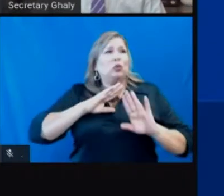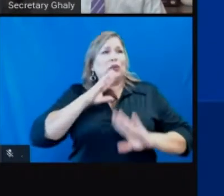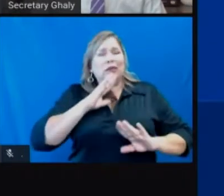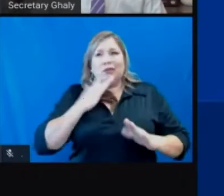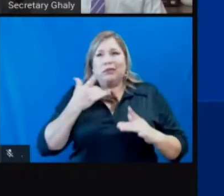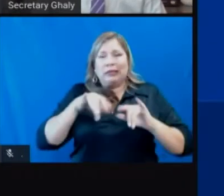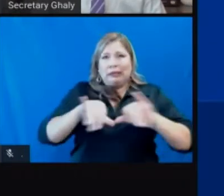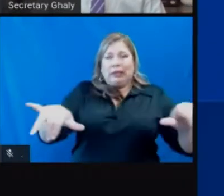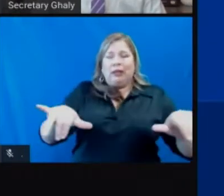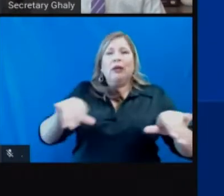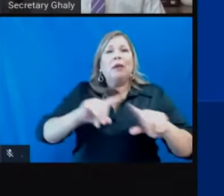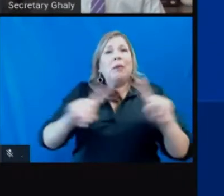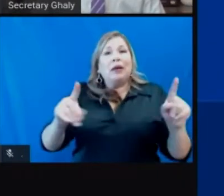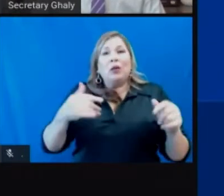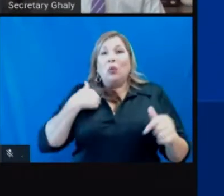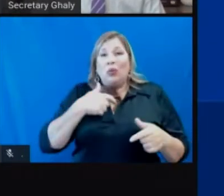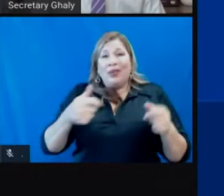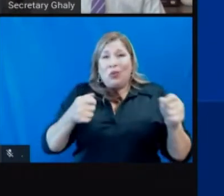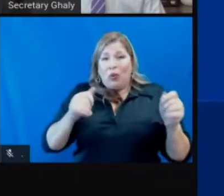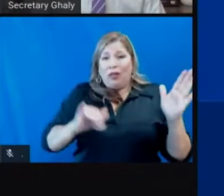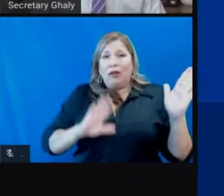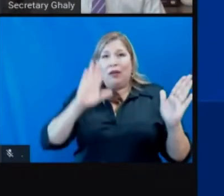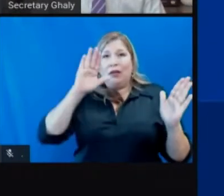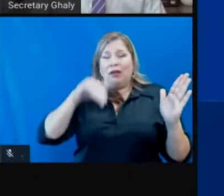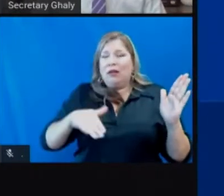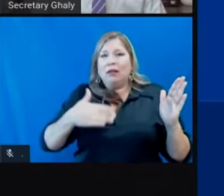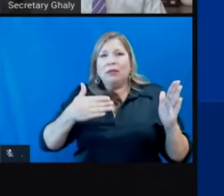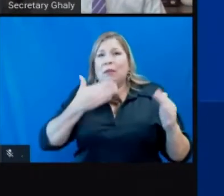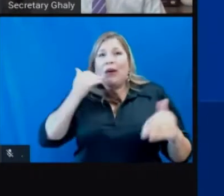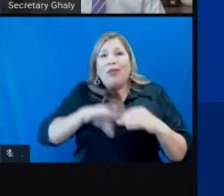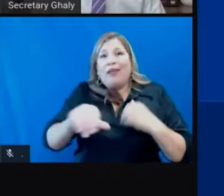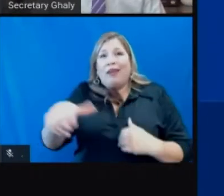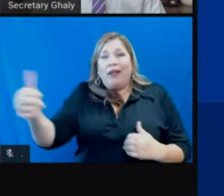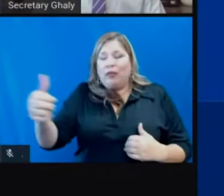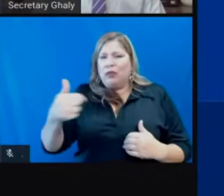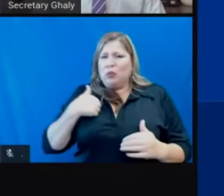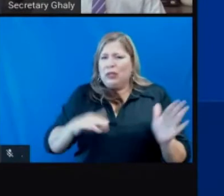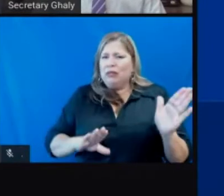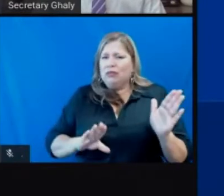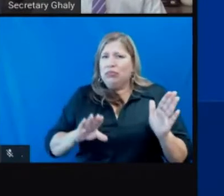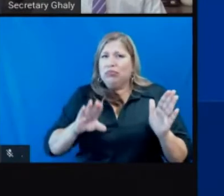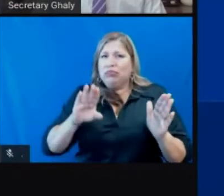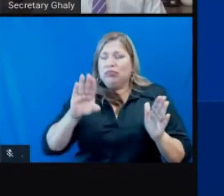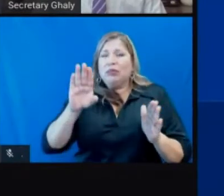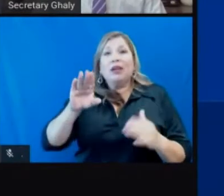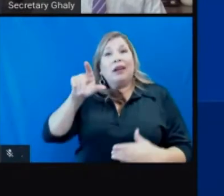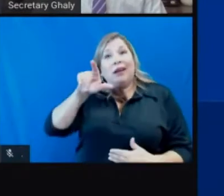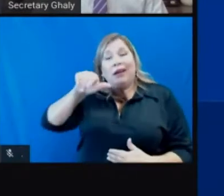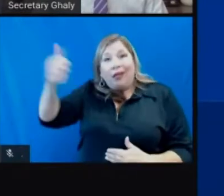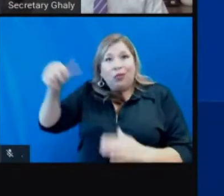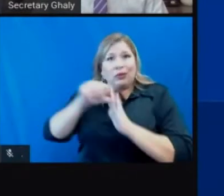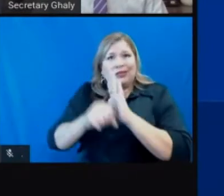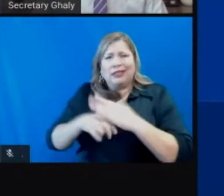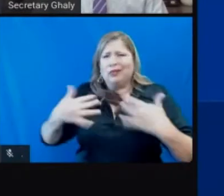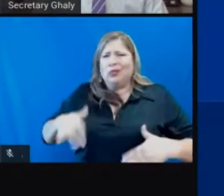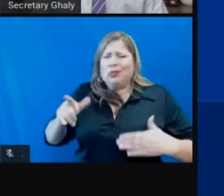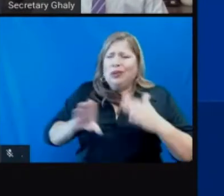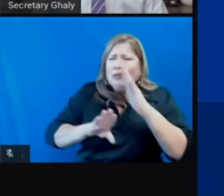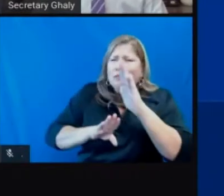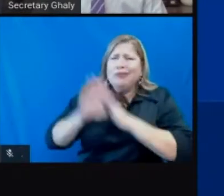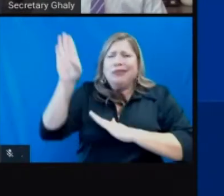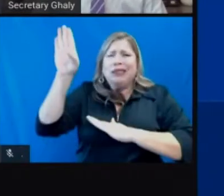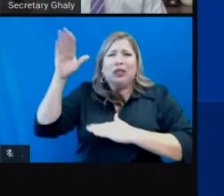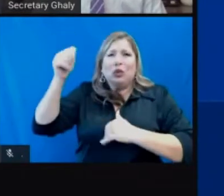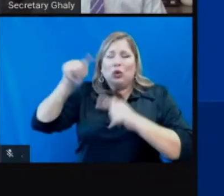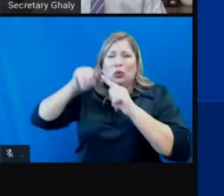curve. While other states were experiencing high rates of rise and were working on flattening their curve and their transmission,